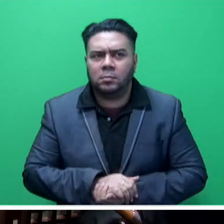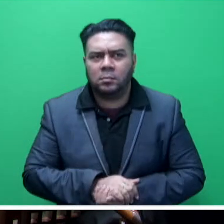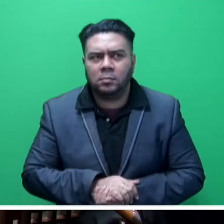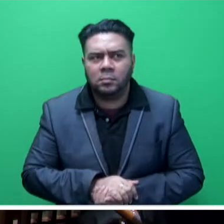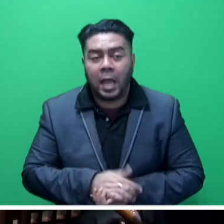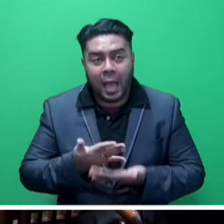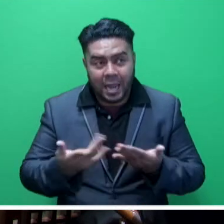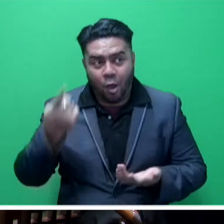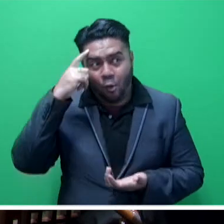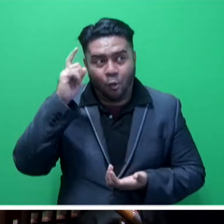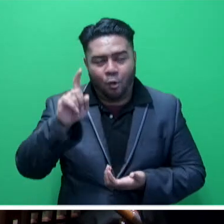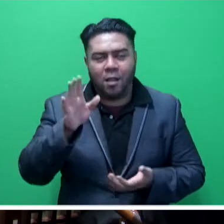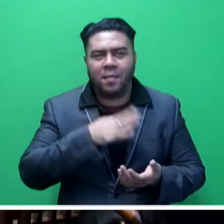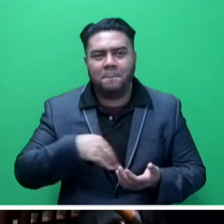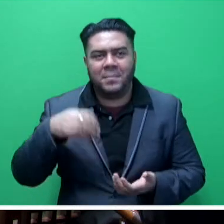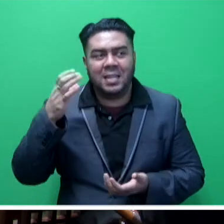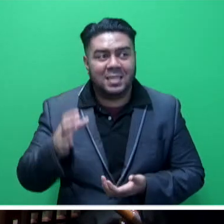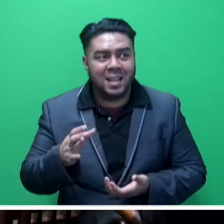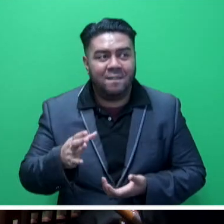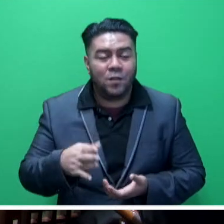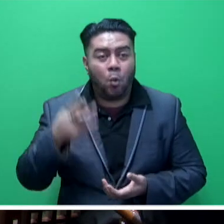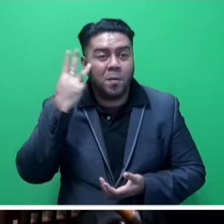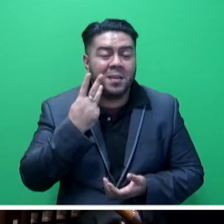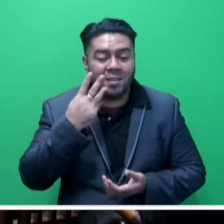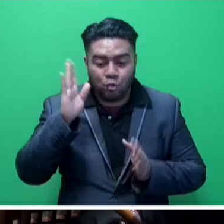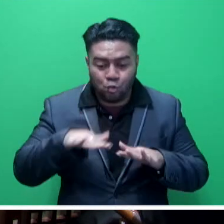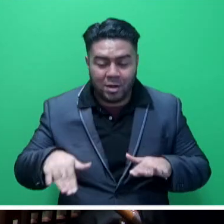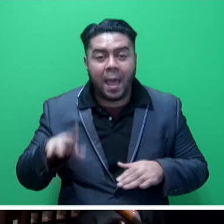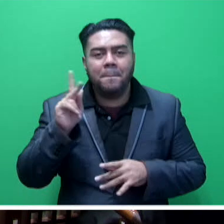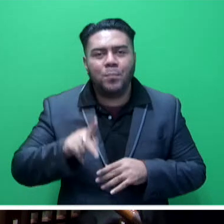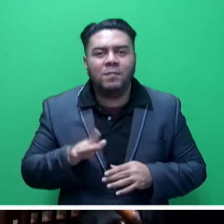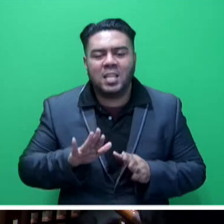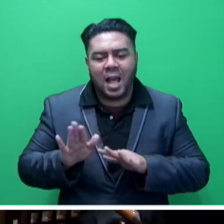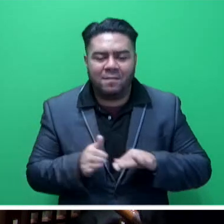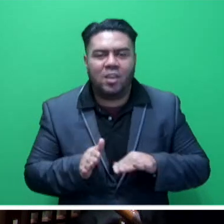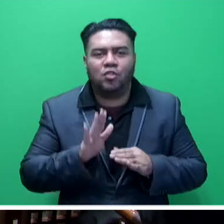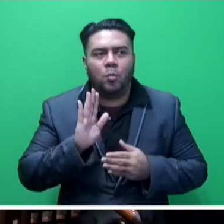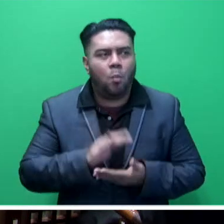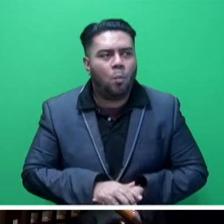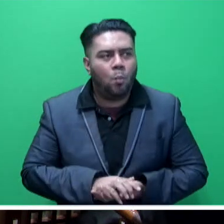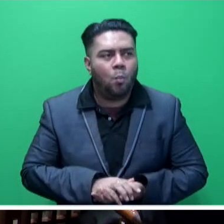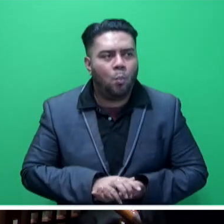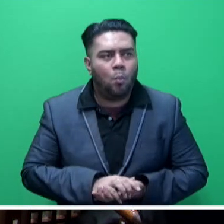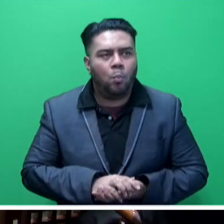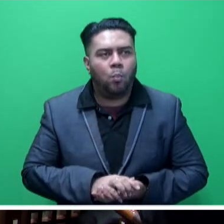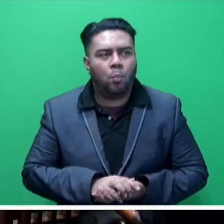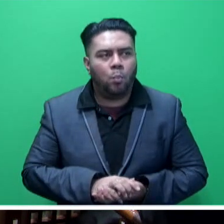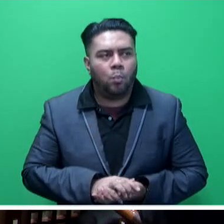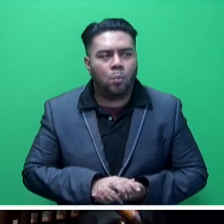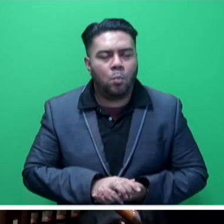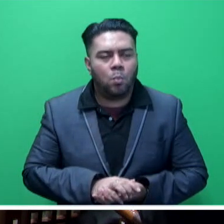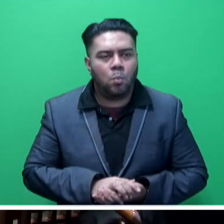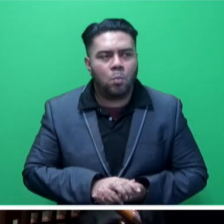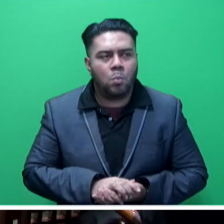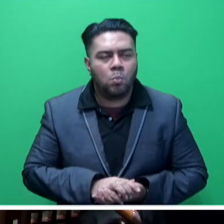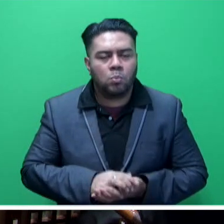I now call on the Minister for Women, Children and Poverty Alleviation, the Honourable Rosy Akbar. You